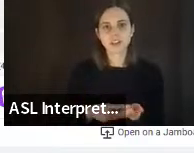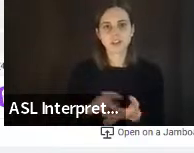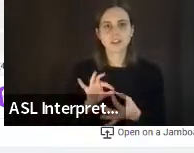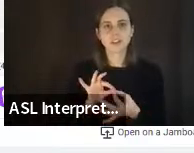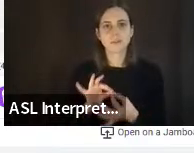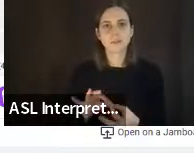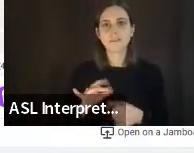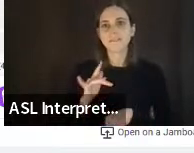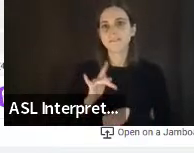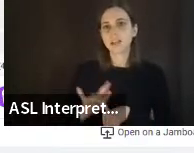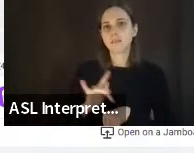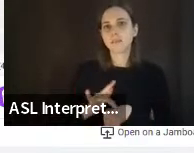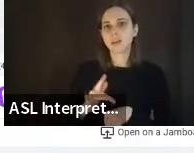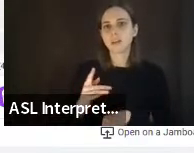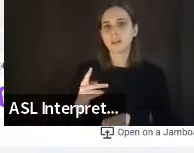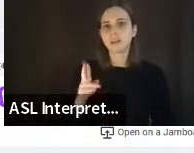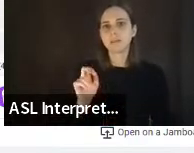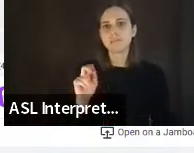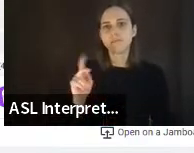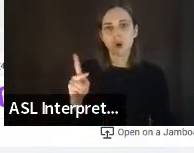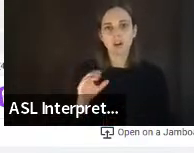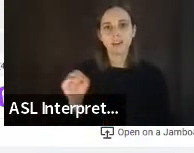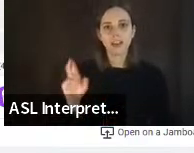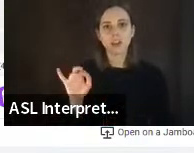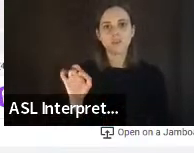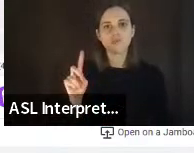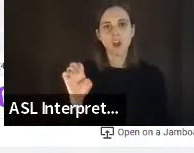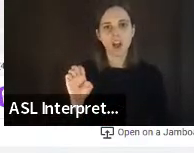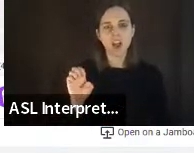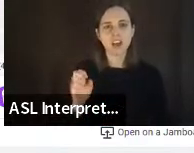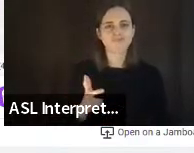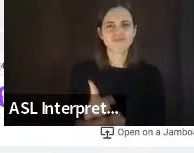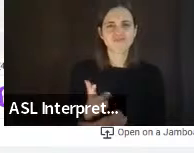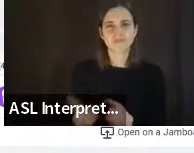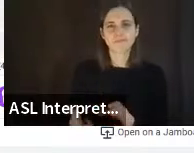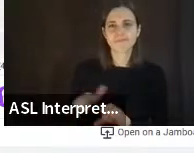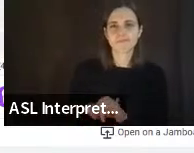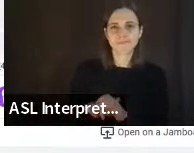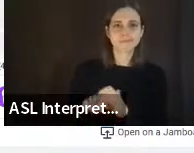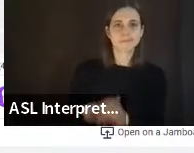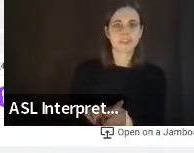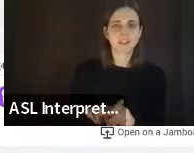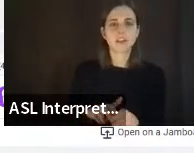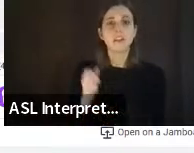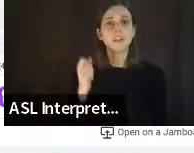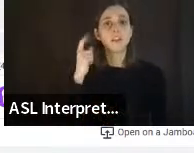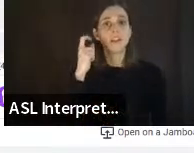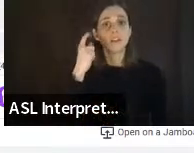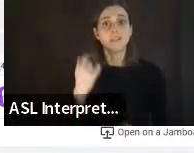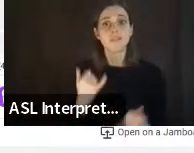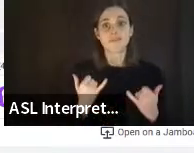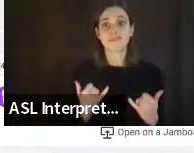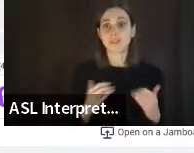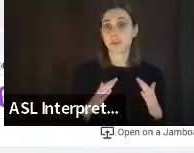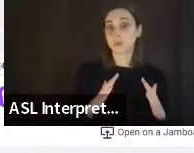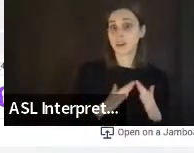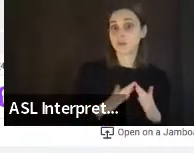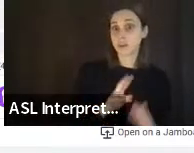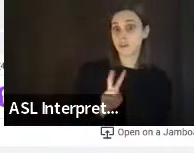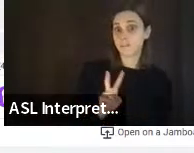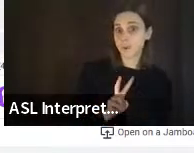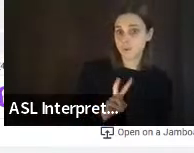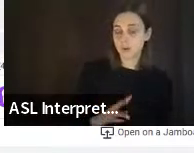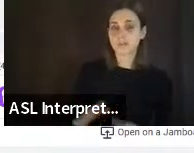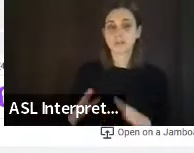what Greg mentioned, that neither downtown Portland nor downtown Vancouver are